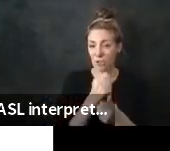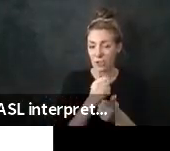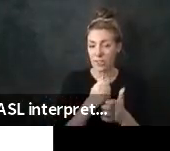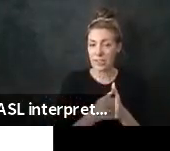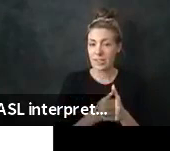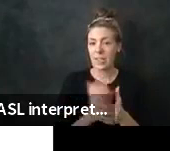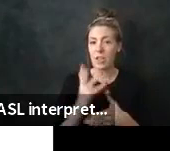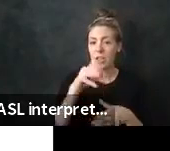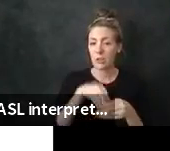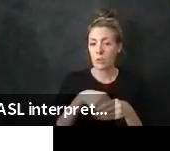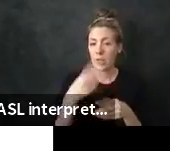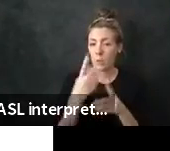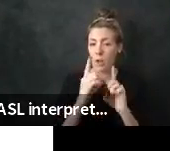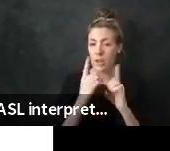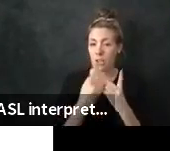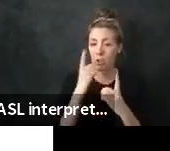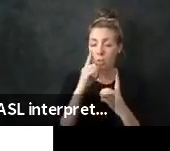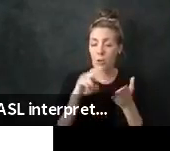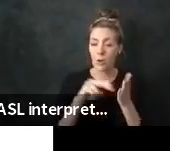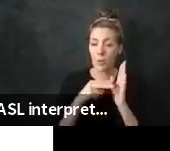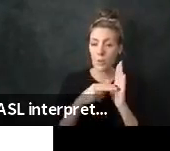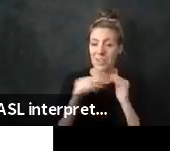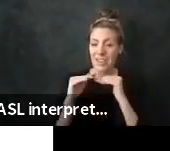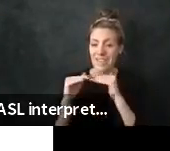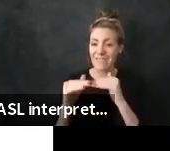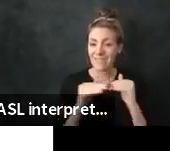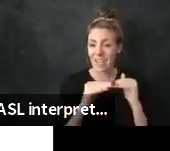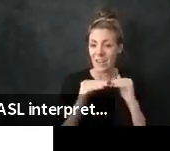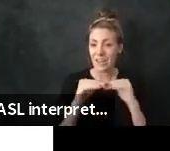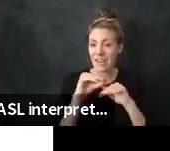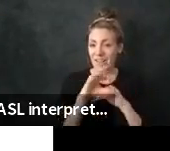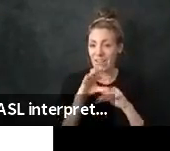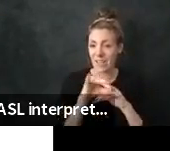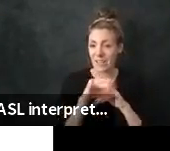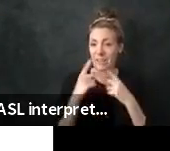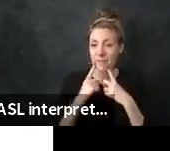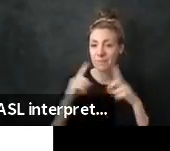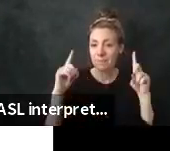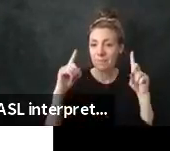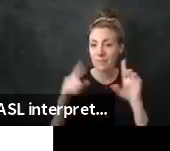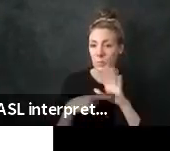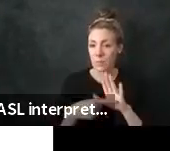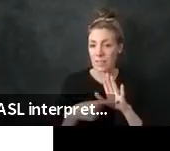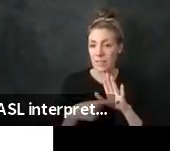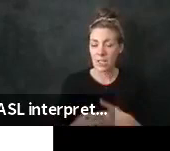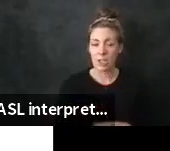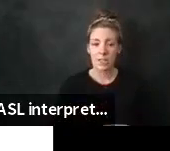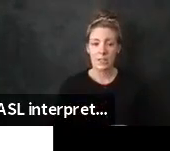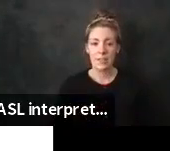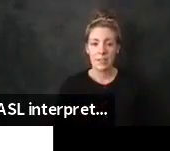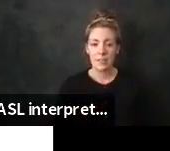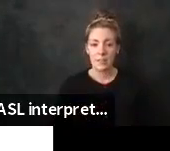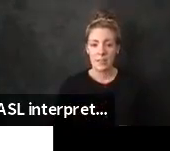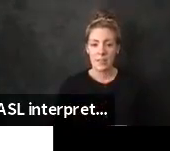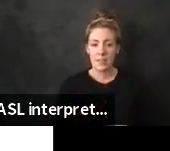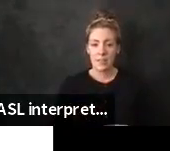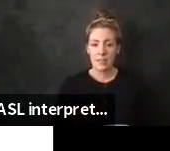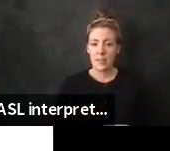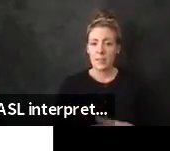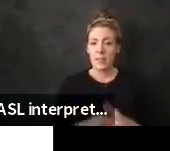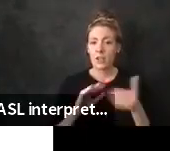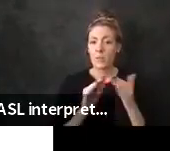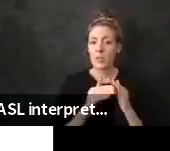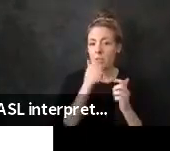for purposes of its fair and effective representation. And I do want to point out, communities of interest do not